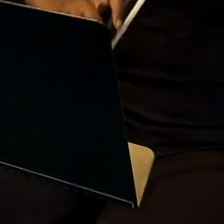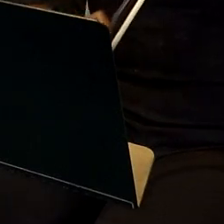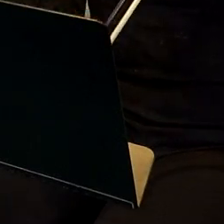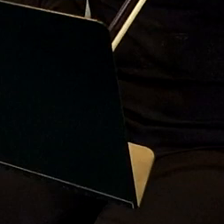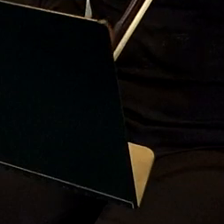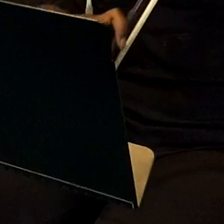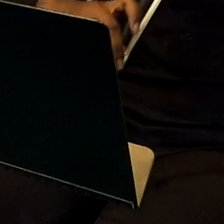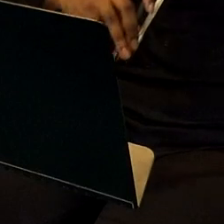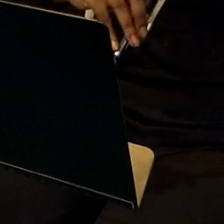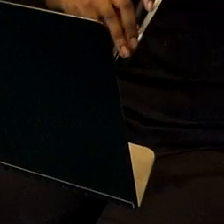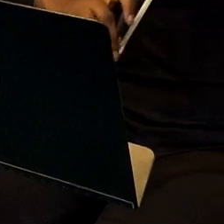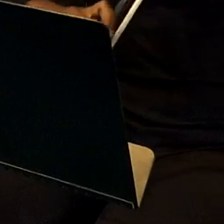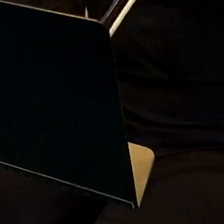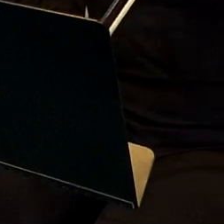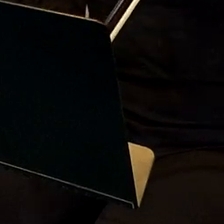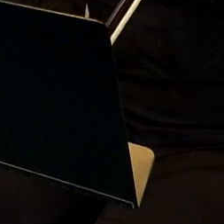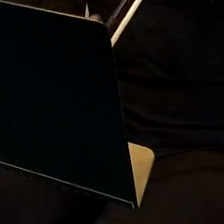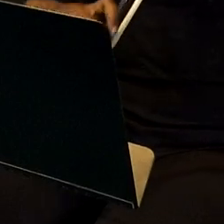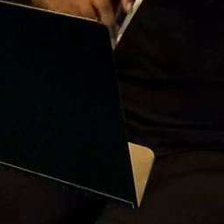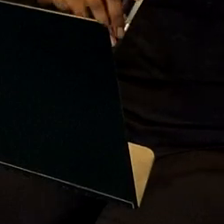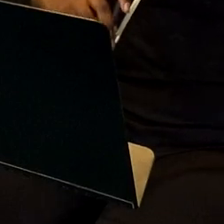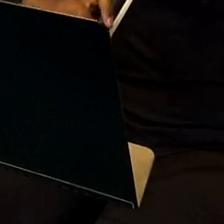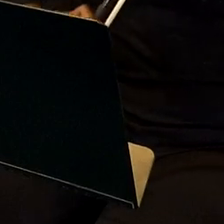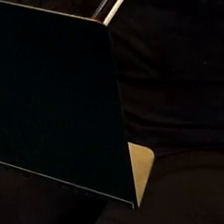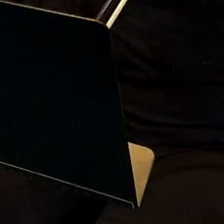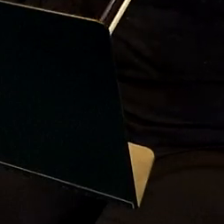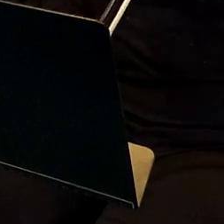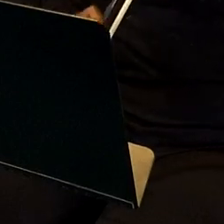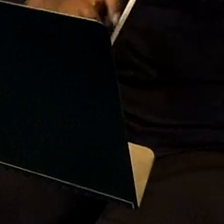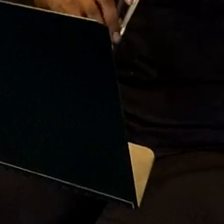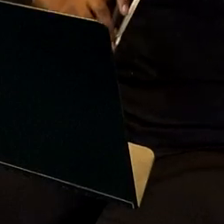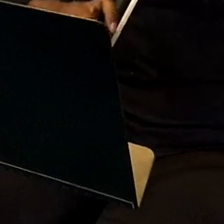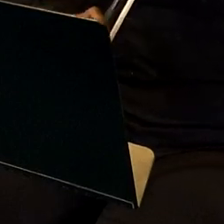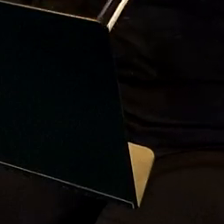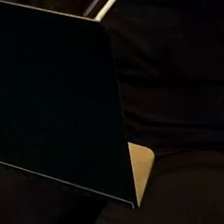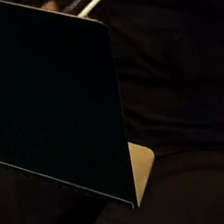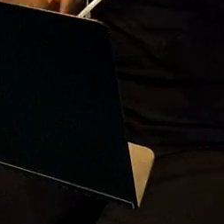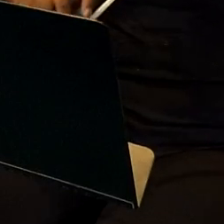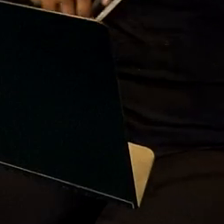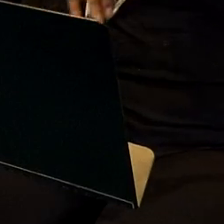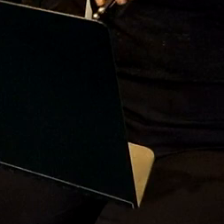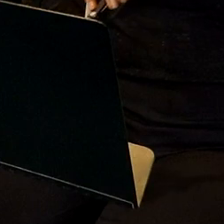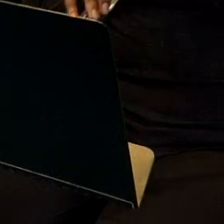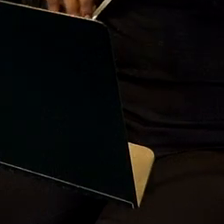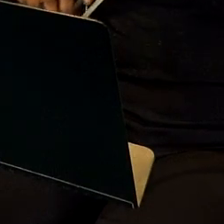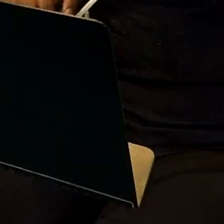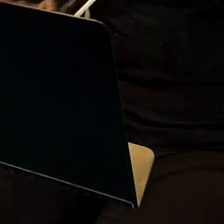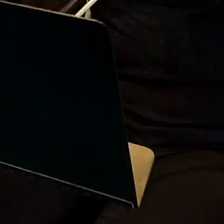Thank you.